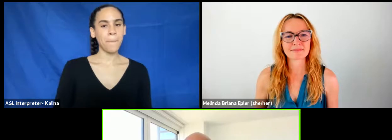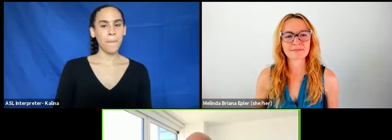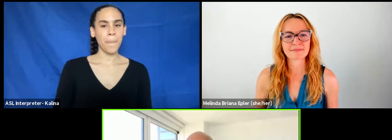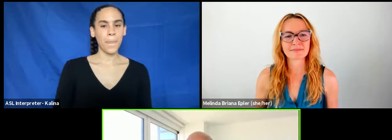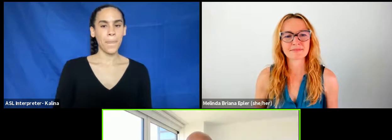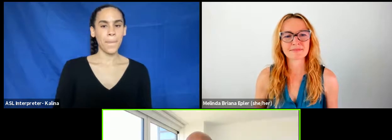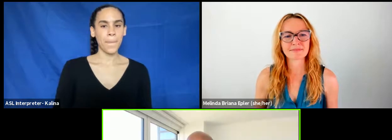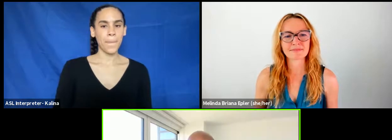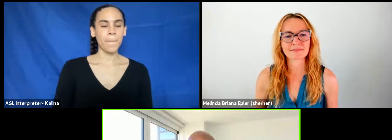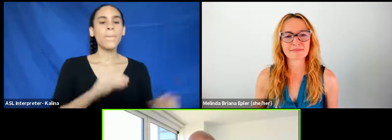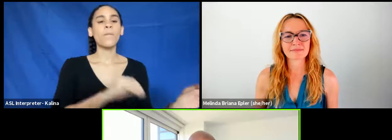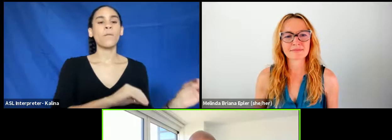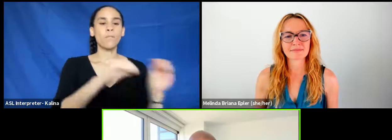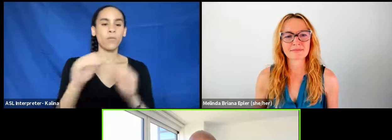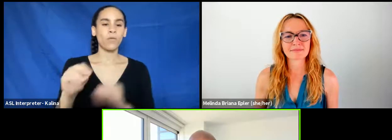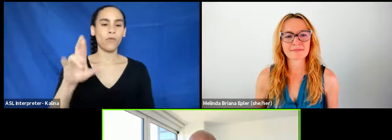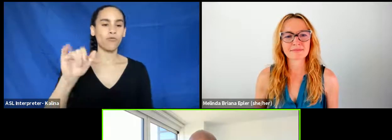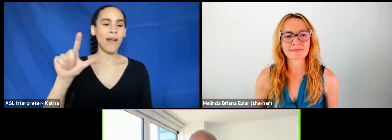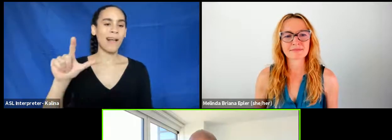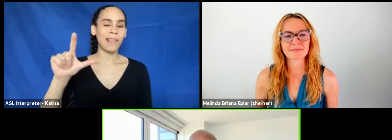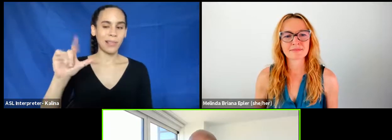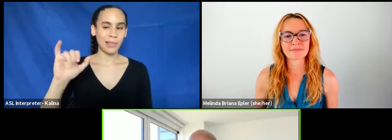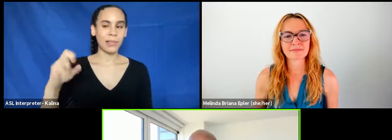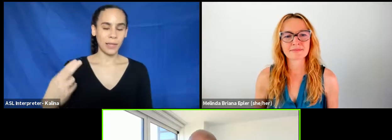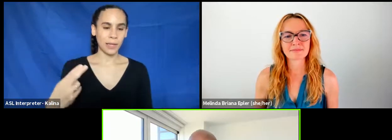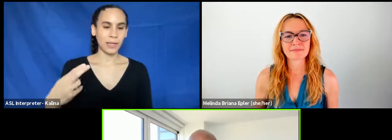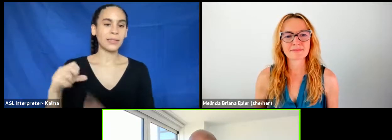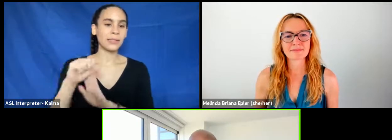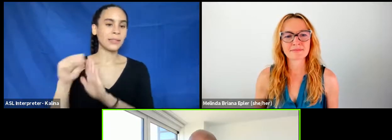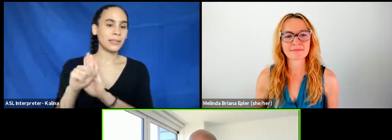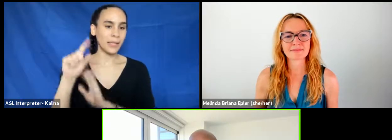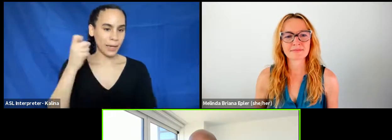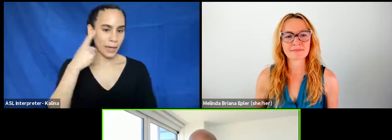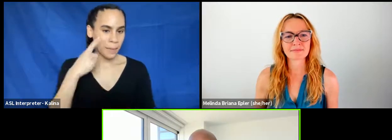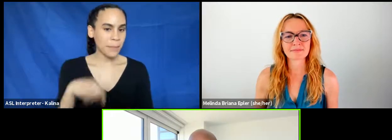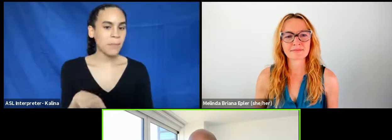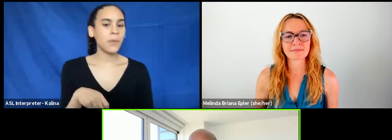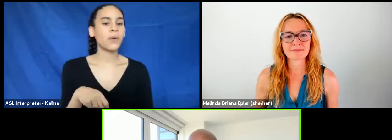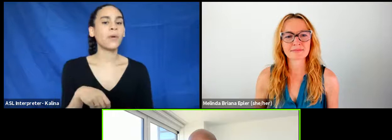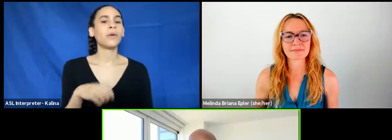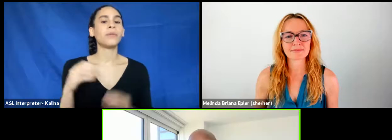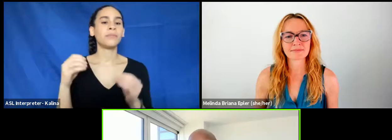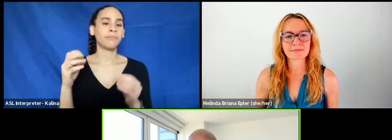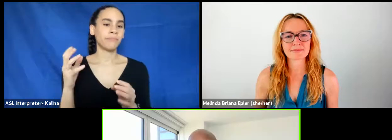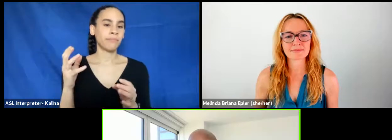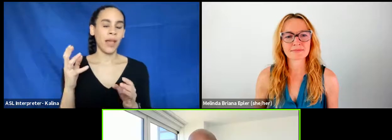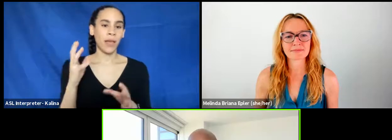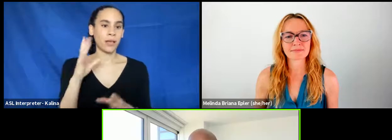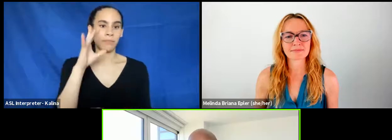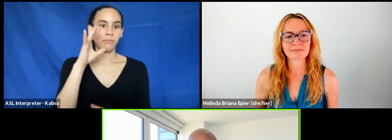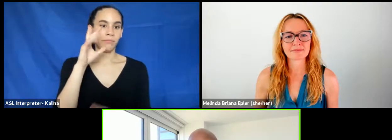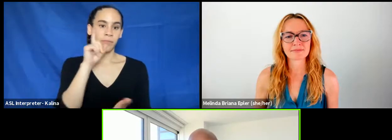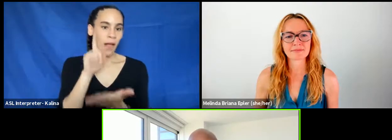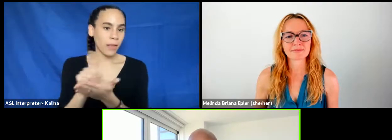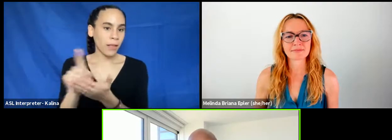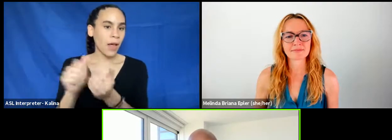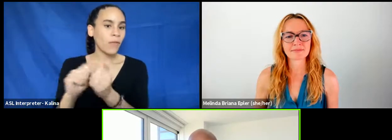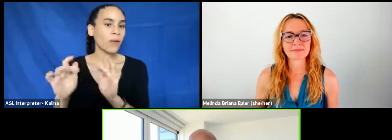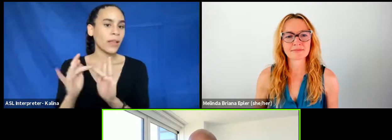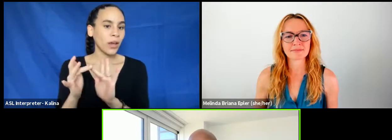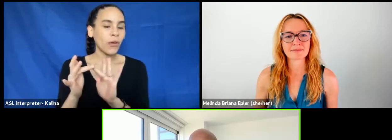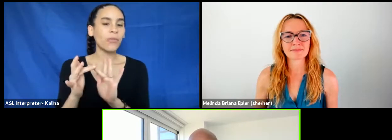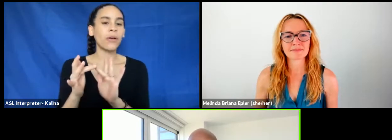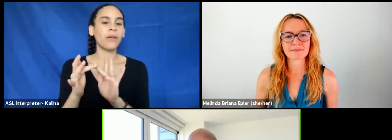eventually moved to Raleigh State Capitol, worked at IT more, and just, fell in love with the internet, saw how it was connecting people, connecting